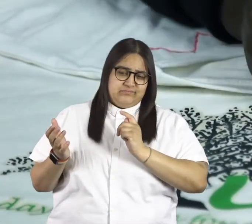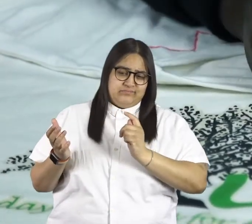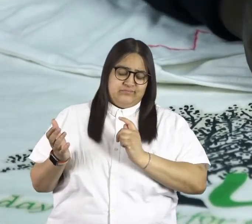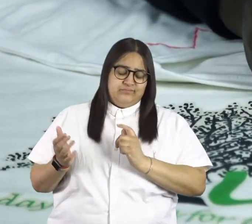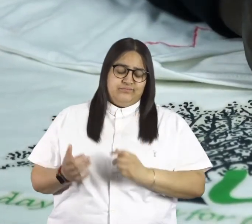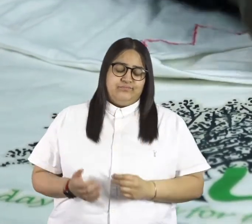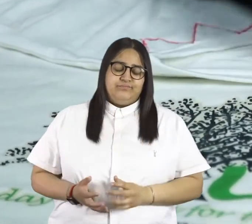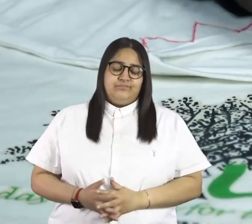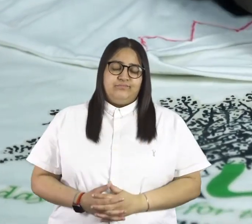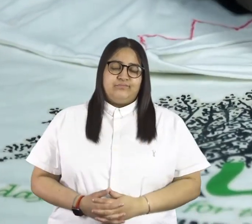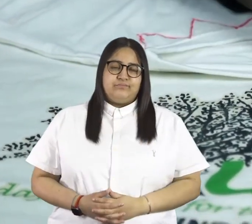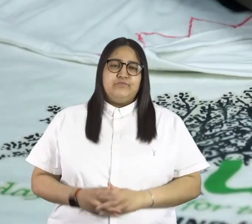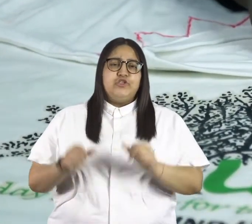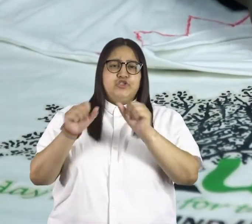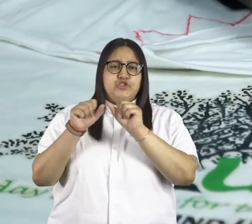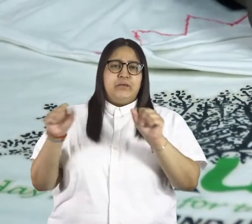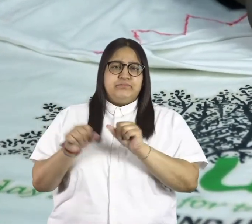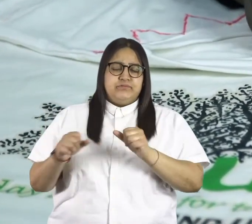your shape.